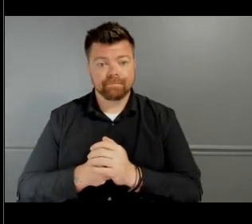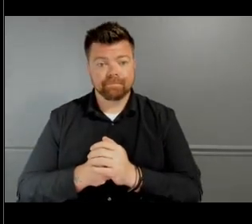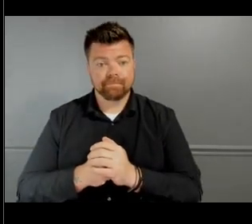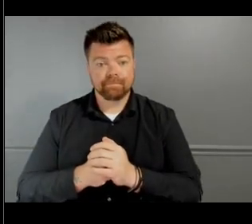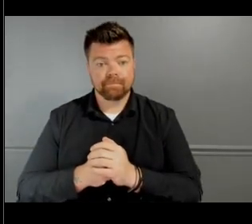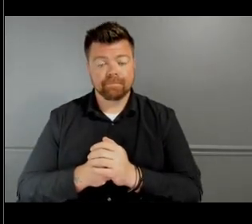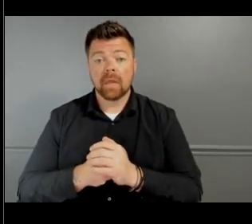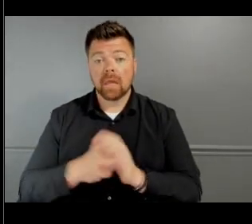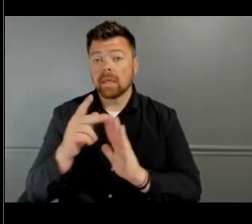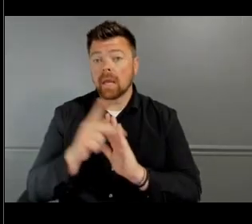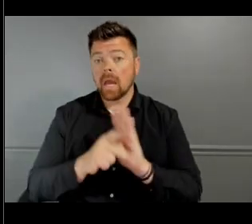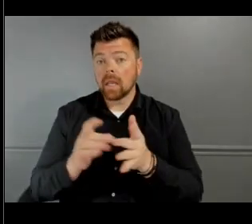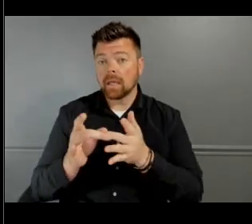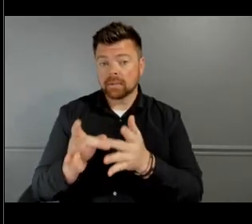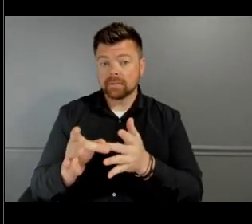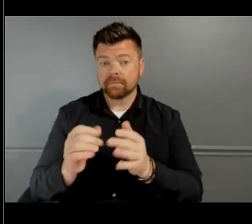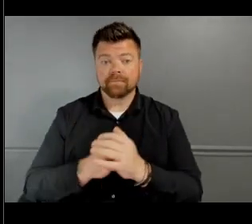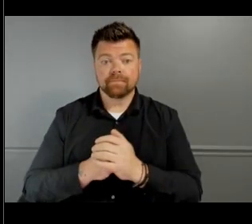The guidelines